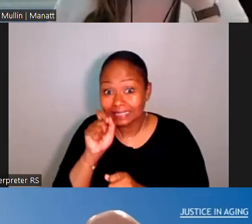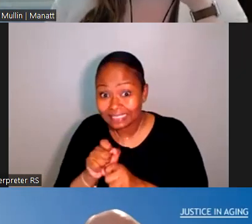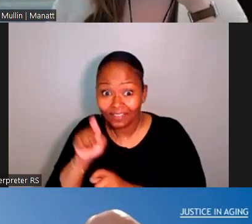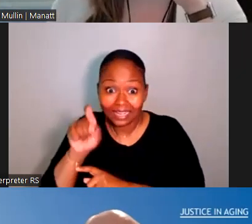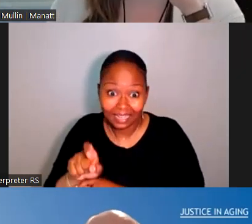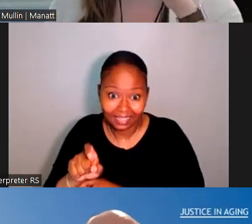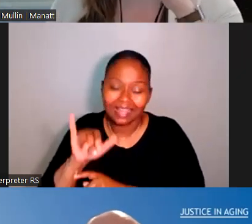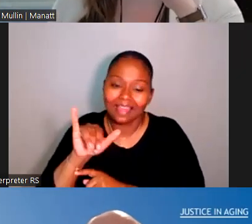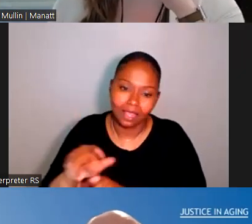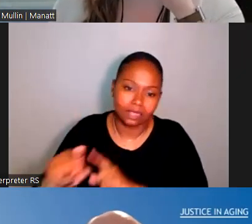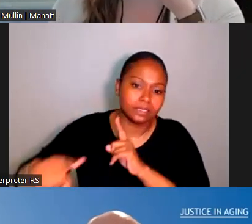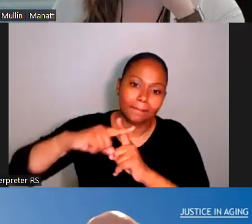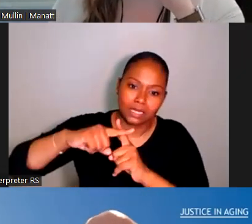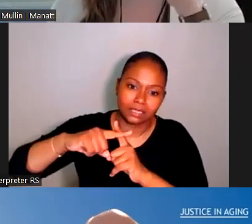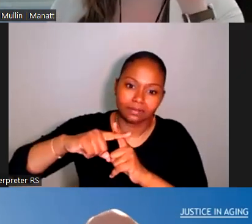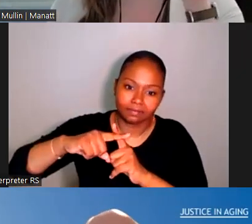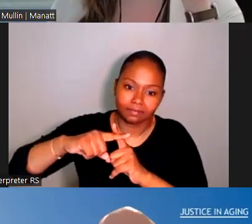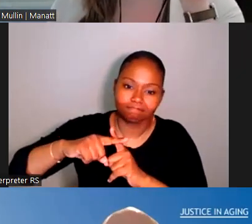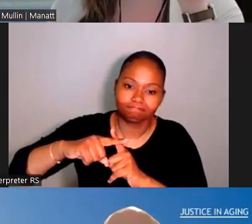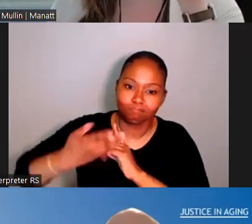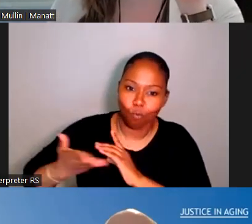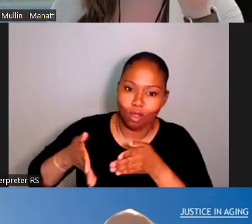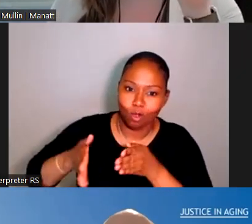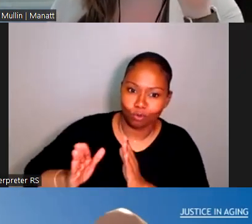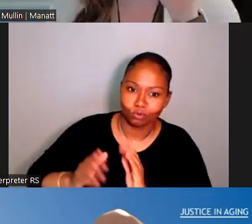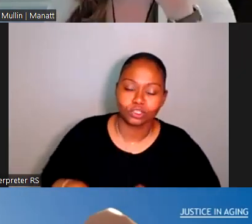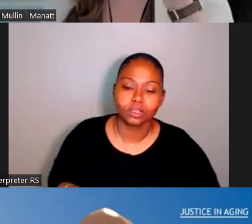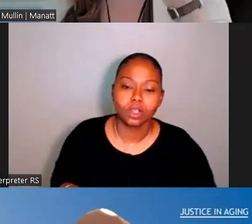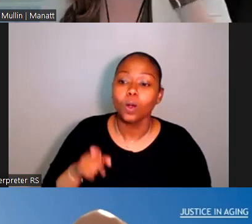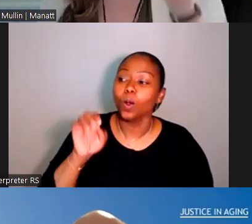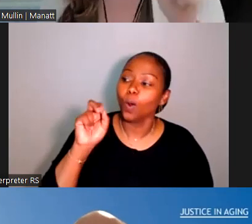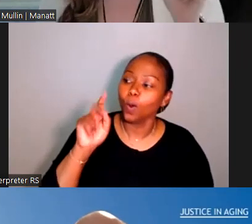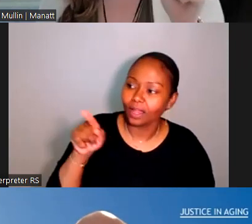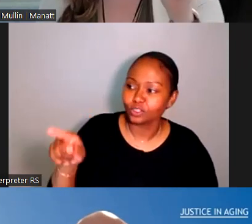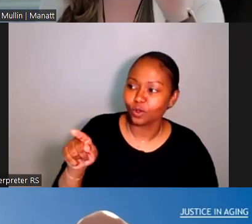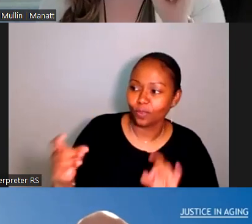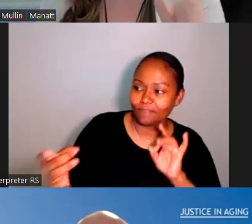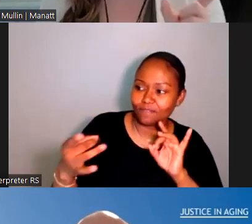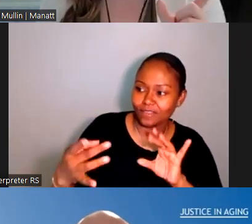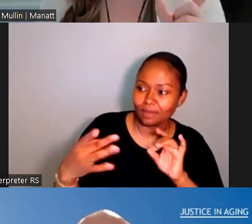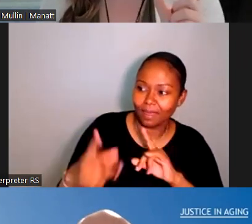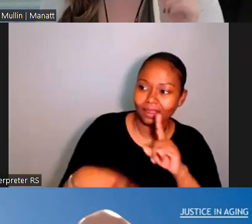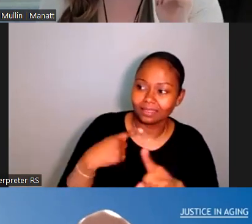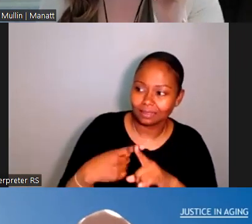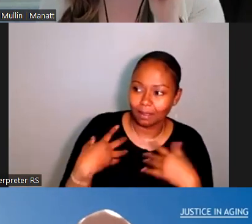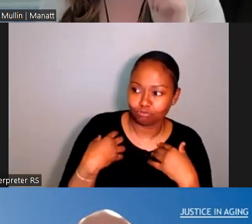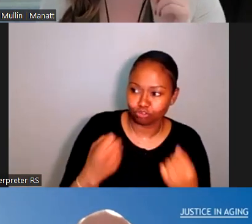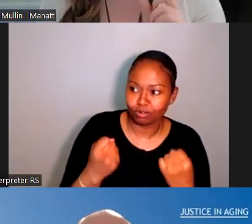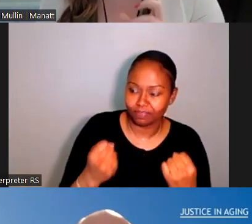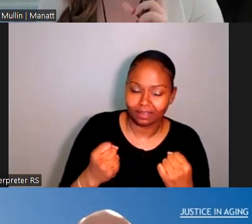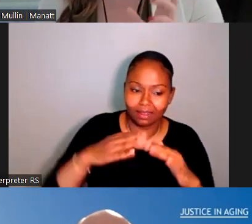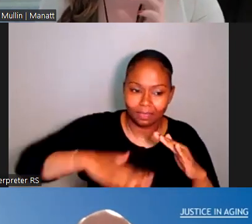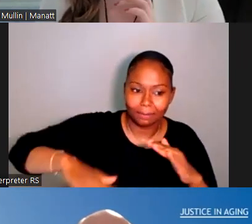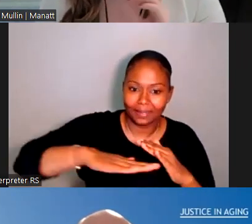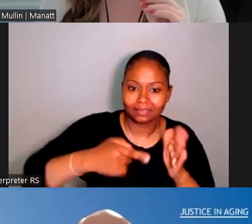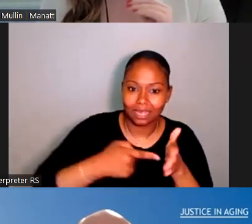a positive thing. Okay. So it's maybe the kind of feedback here is about strengthening what those baseline requirements are. So not